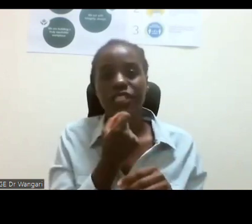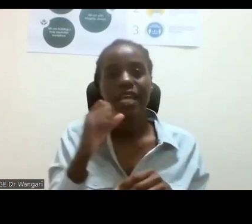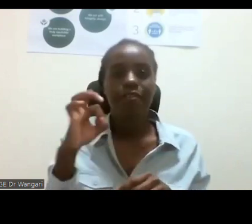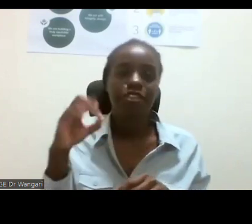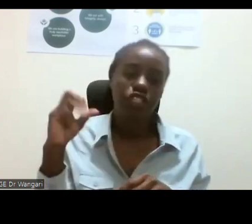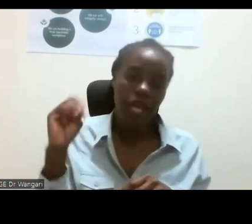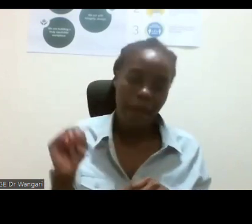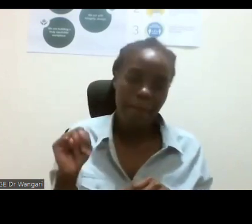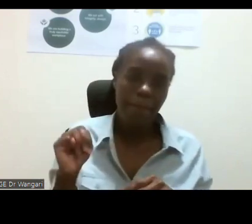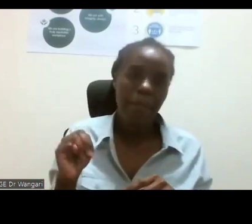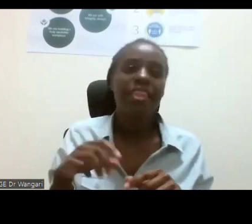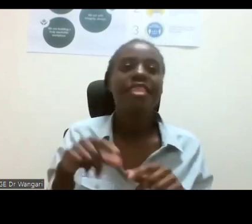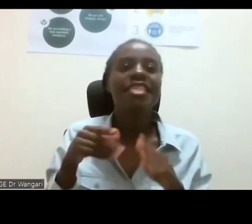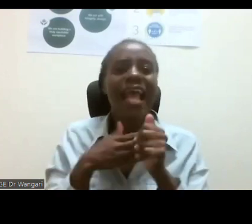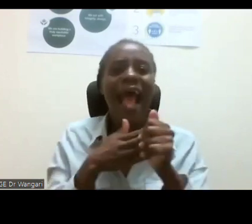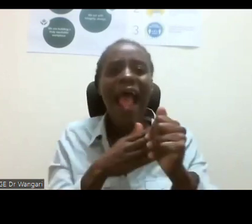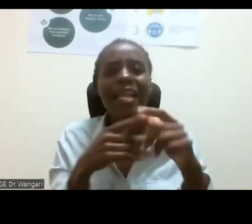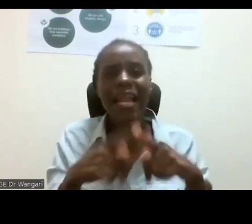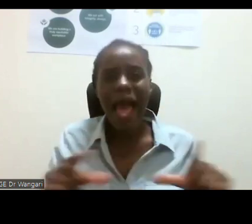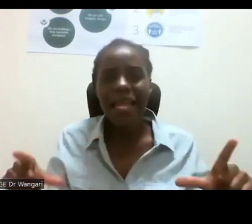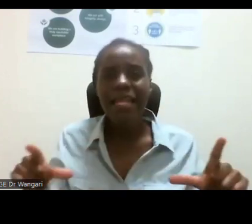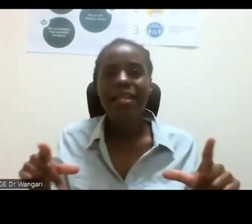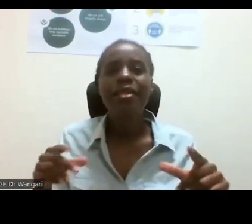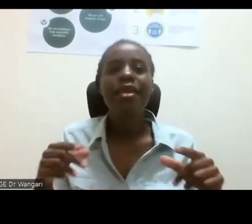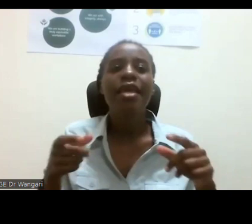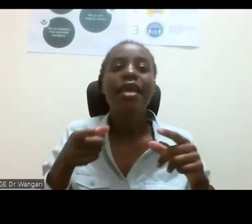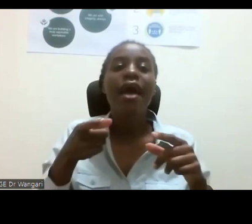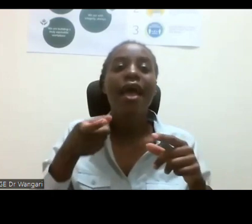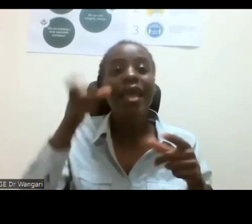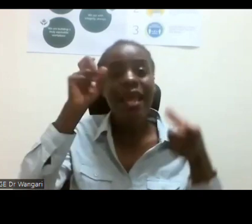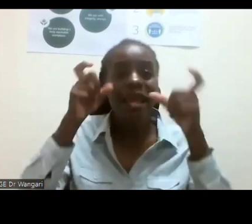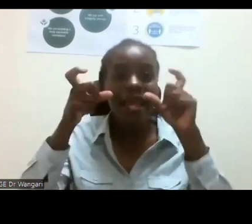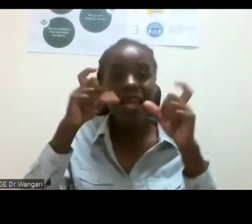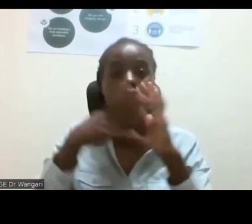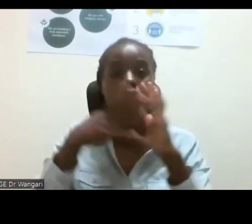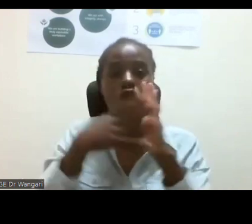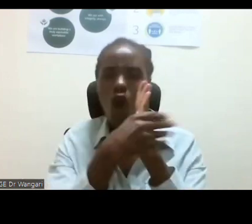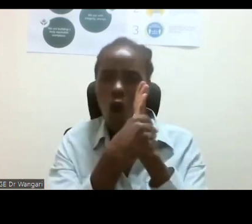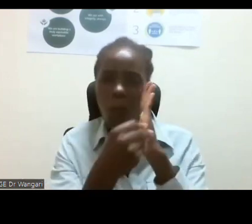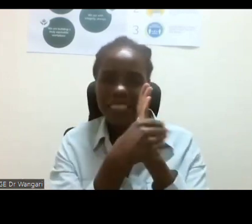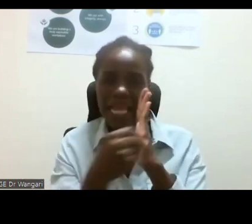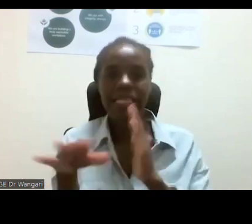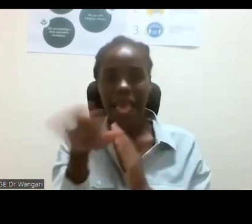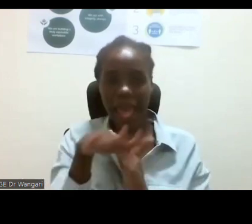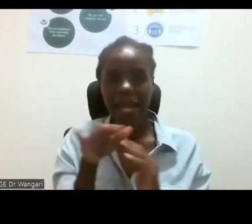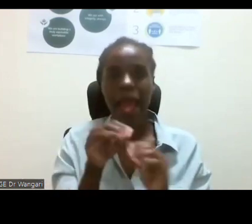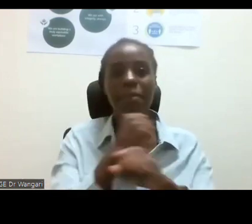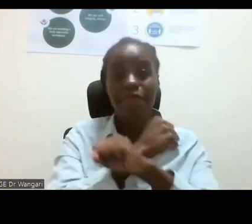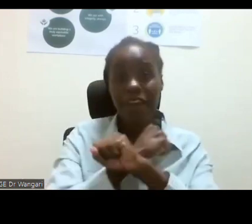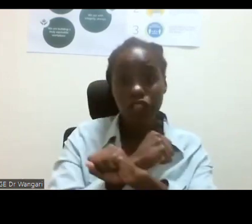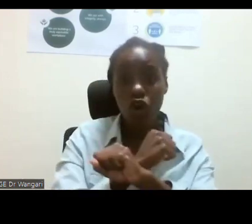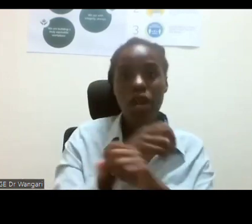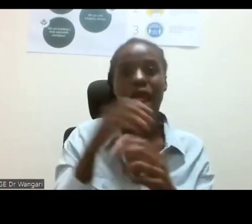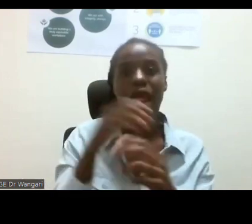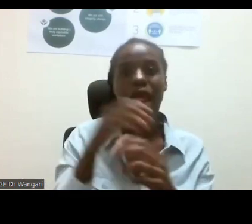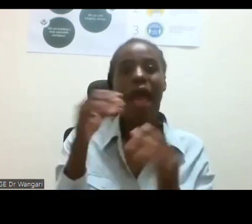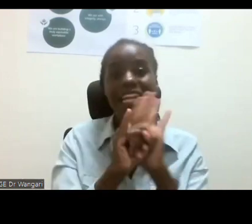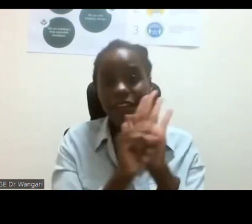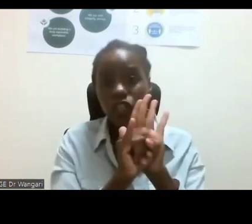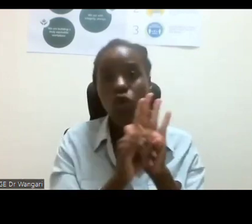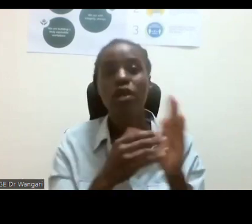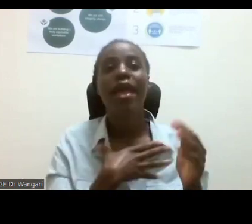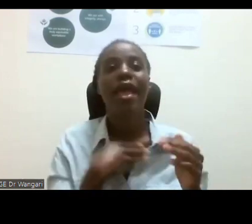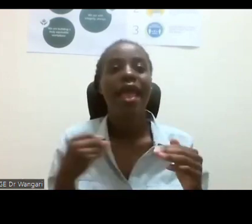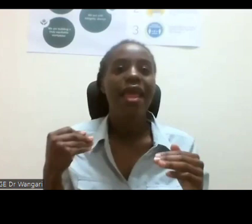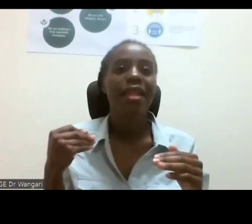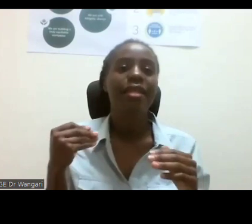is to build the competence of participants to provide comprehensive quality services in the prevention, identification, and management